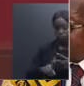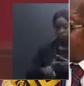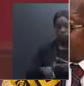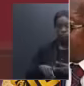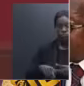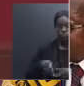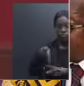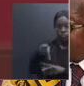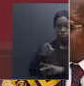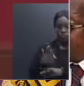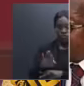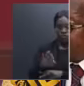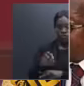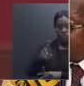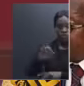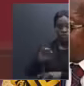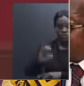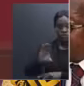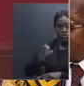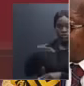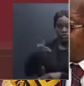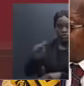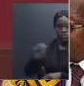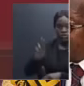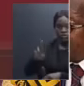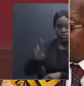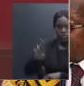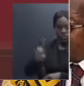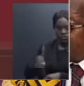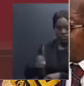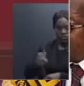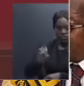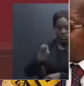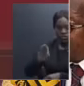Professor Richard Frimpong Opong.